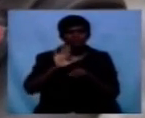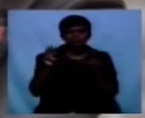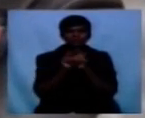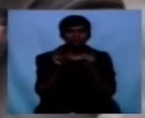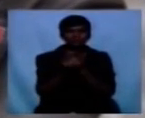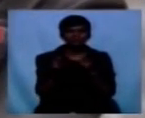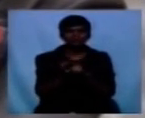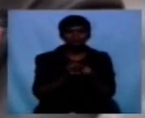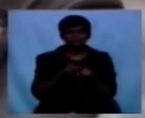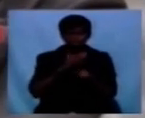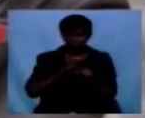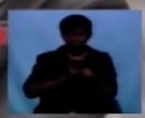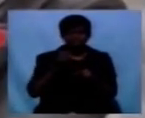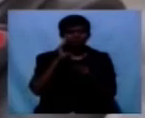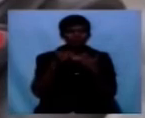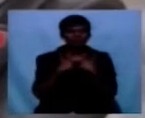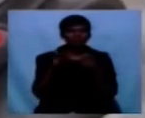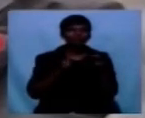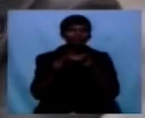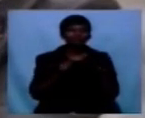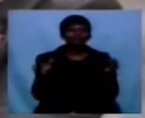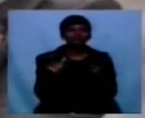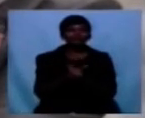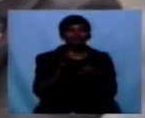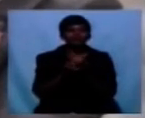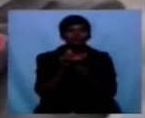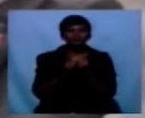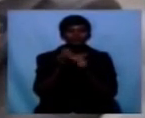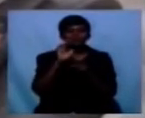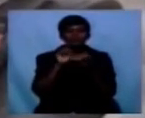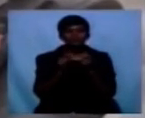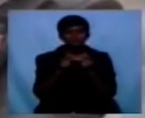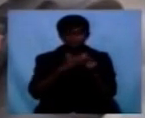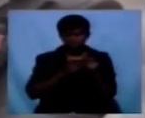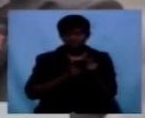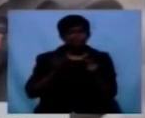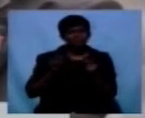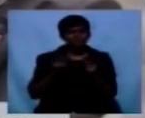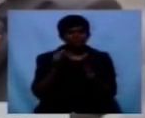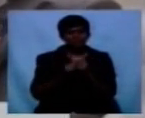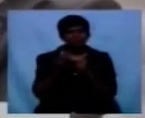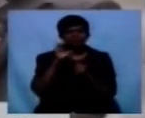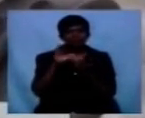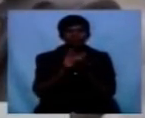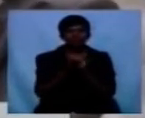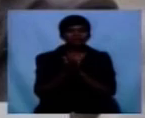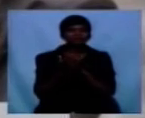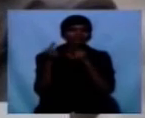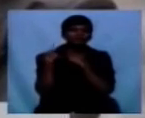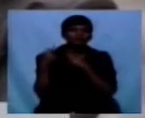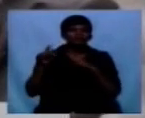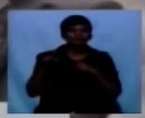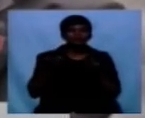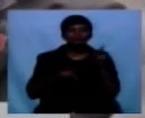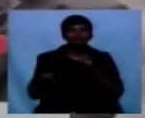Then I will come up with the drastic measures to transform. I need institutions that will be responsive to the needs of